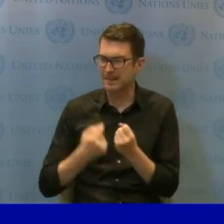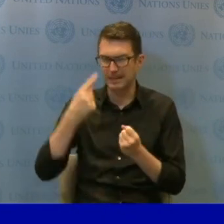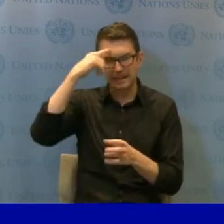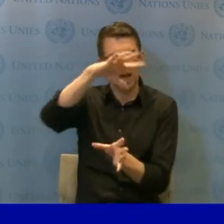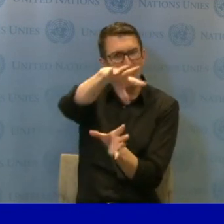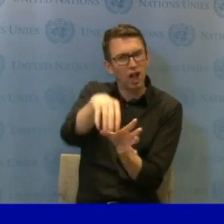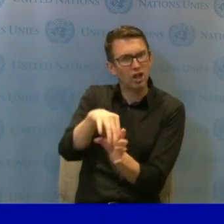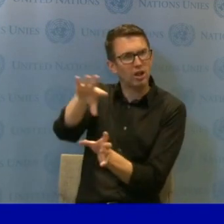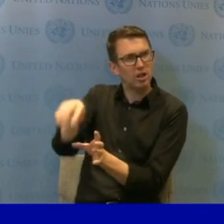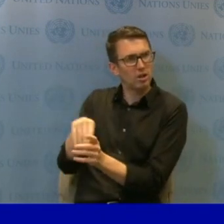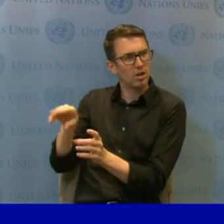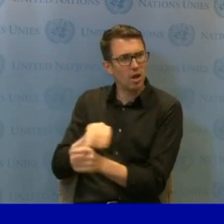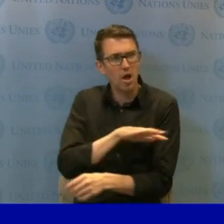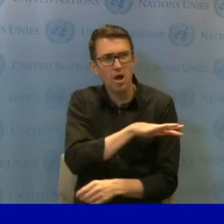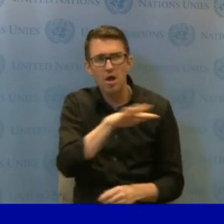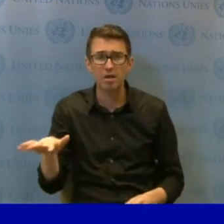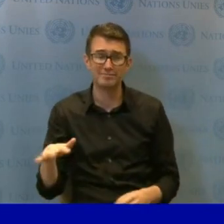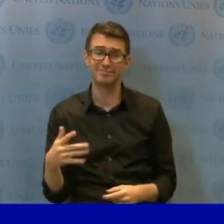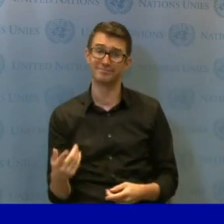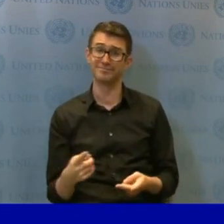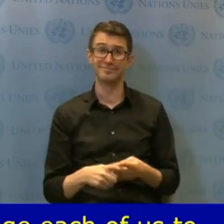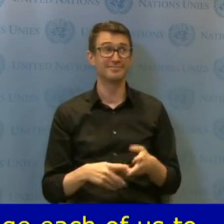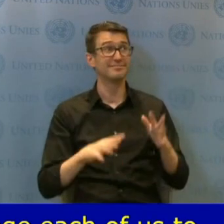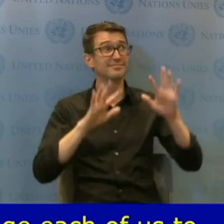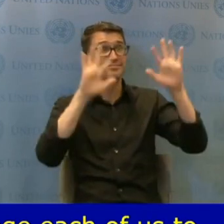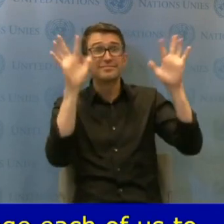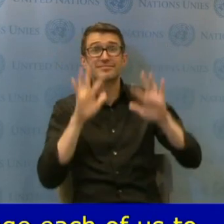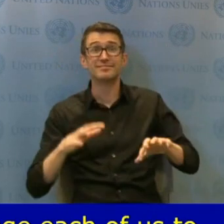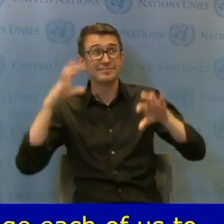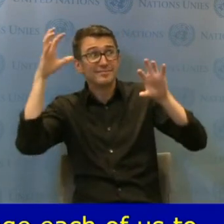change, if you're involved in conversations about gender